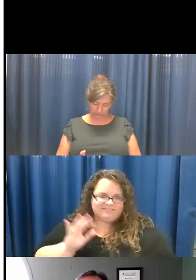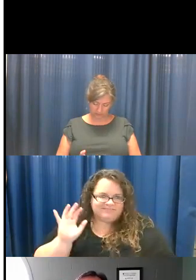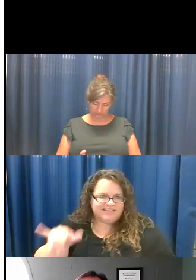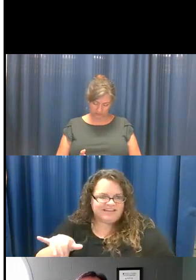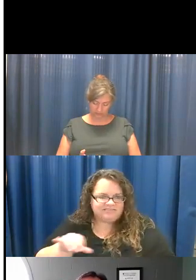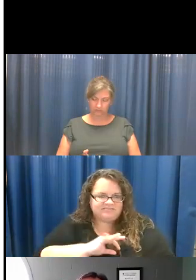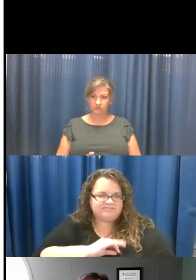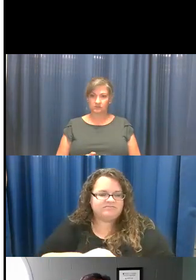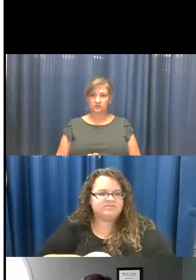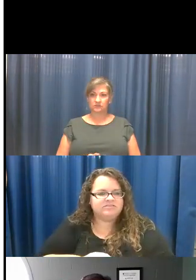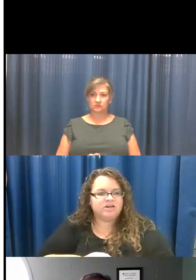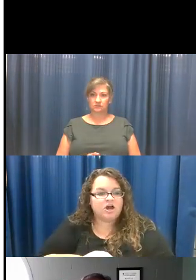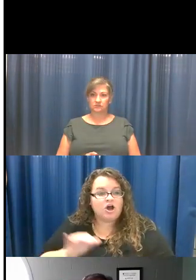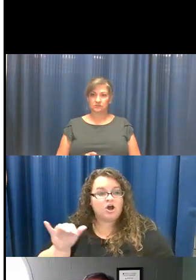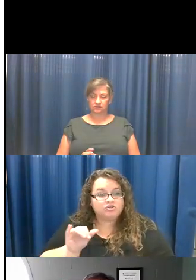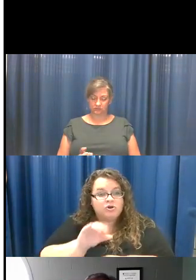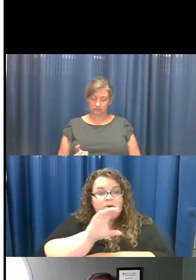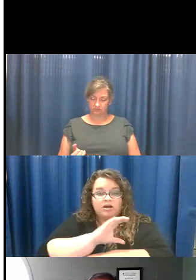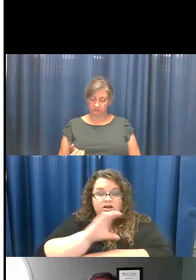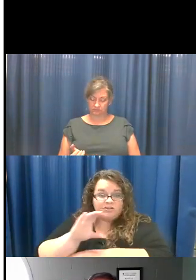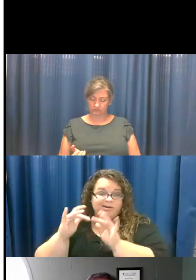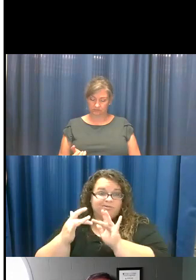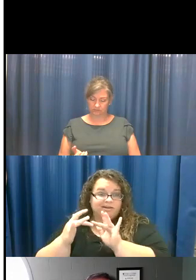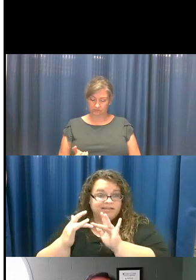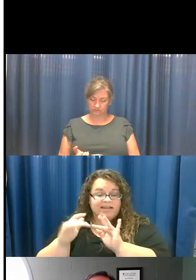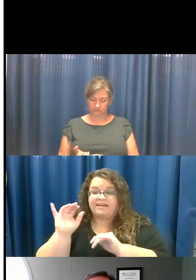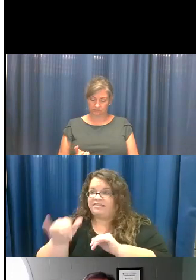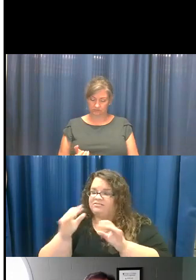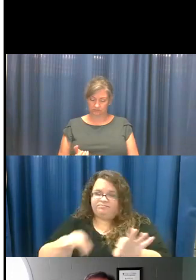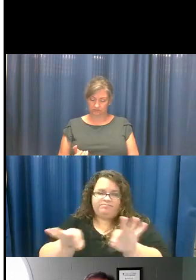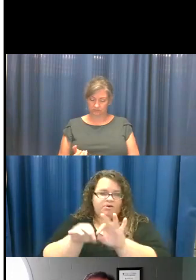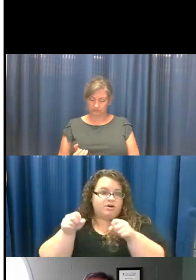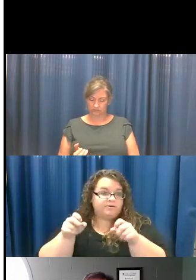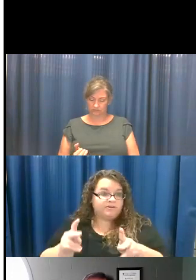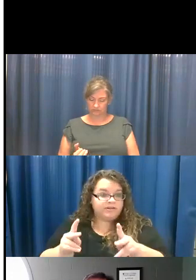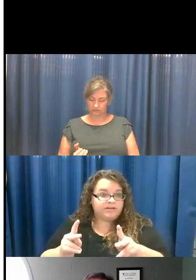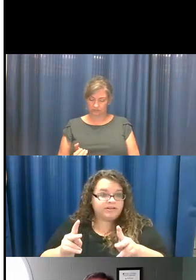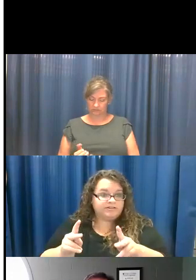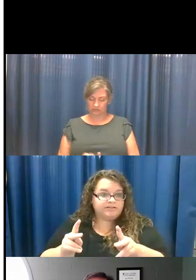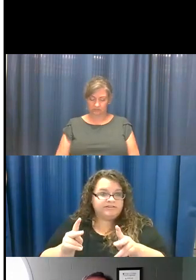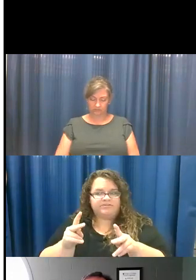Colorado Online as being a significant opportunity to grow online